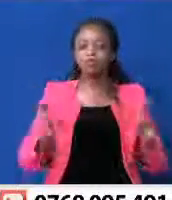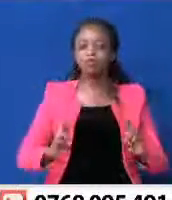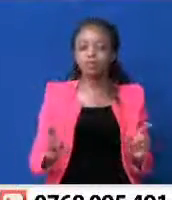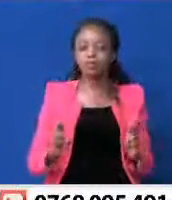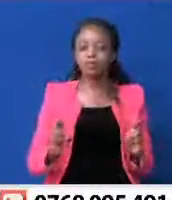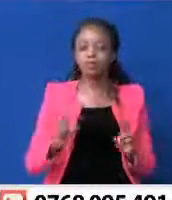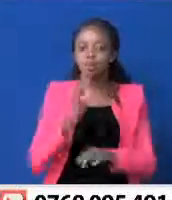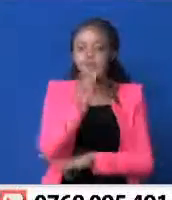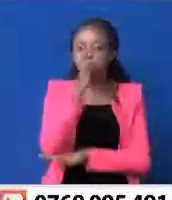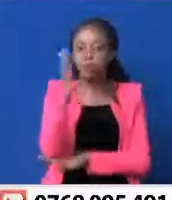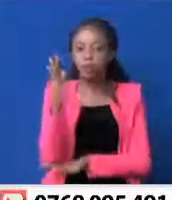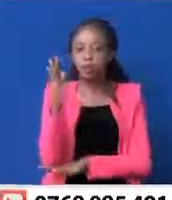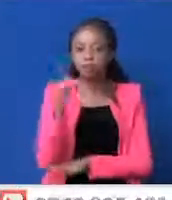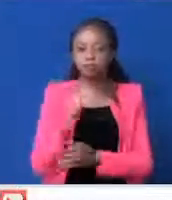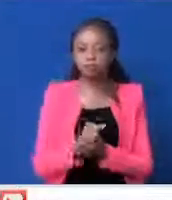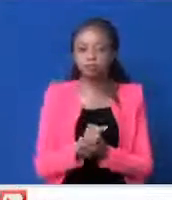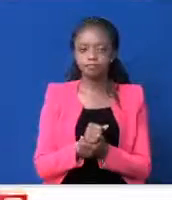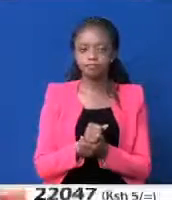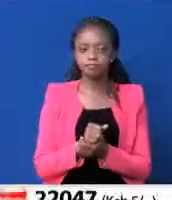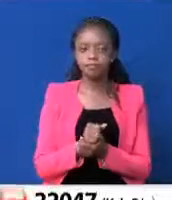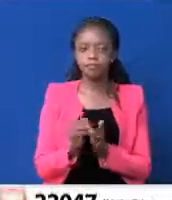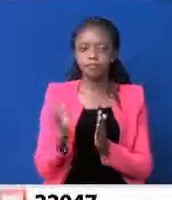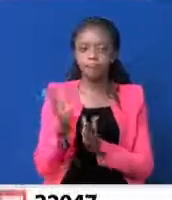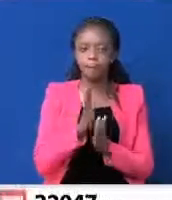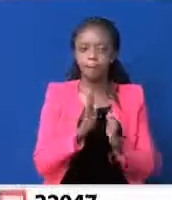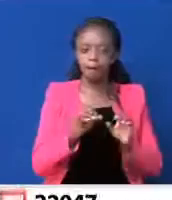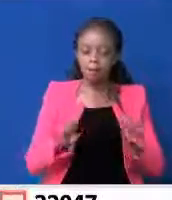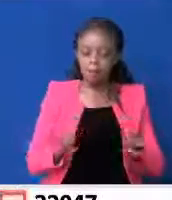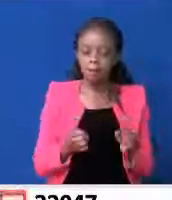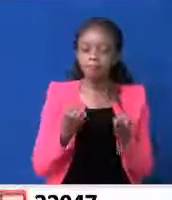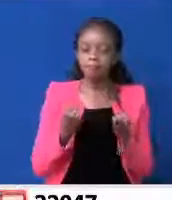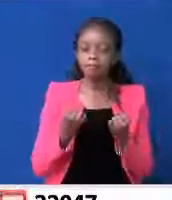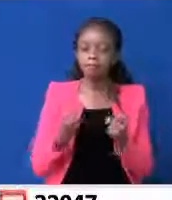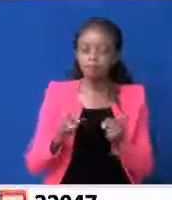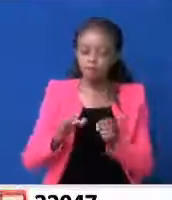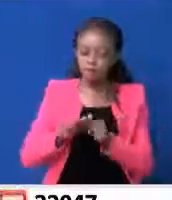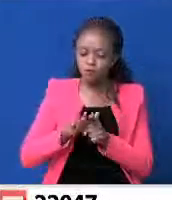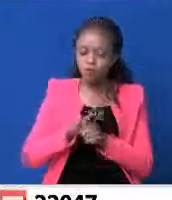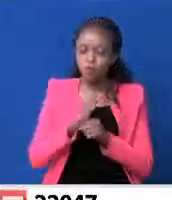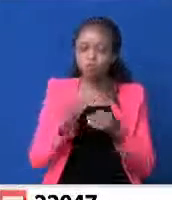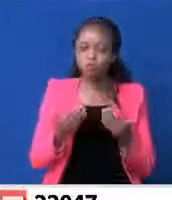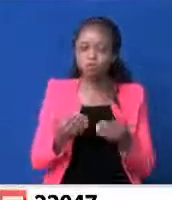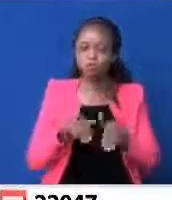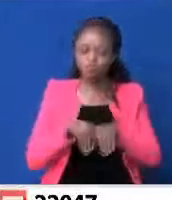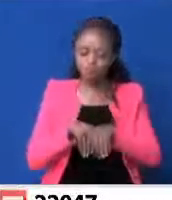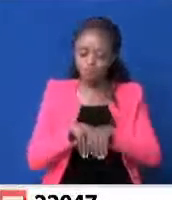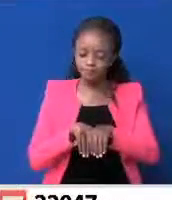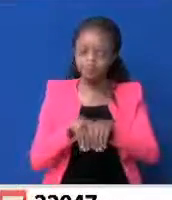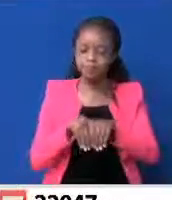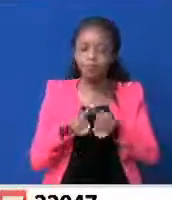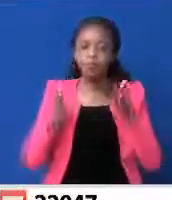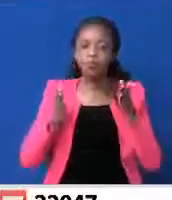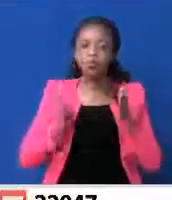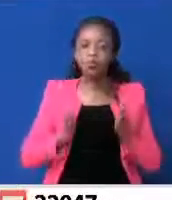Cheptais Forest Reserve. The operation is conducted fully under adherence of human